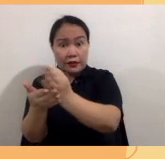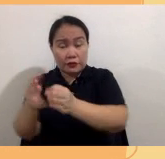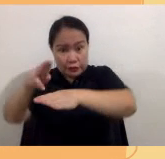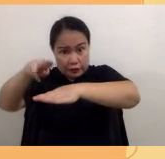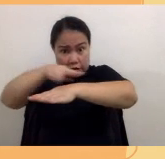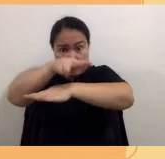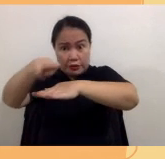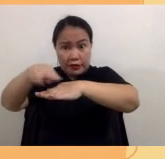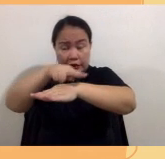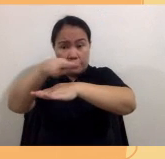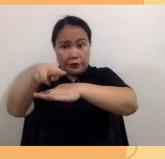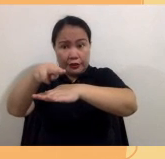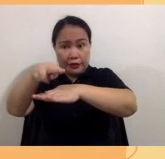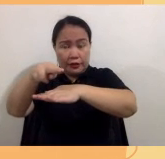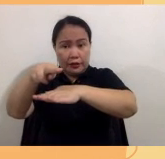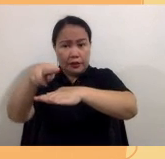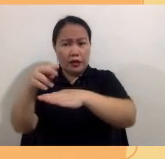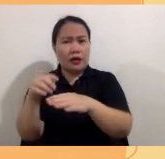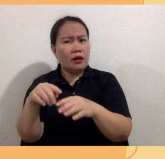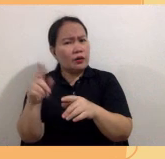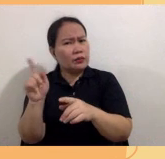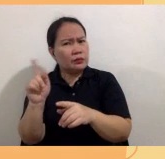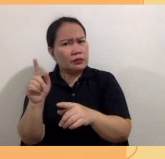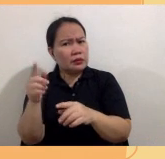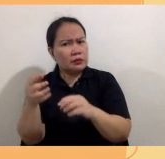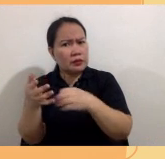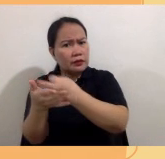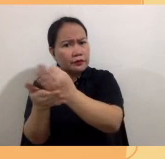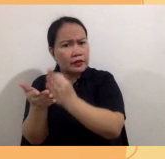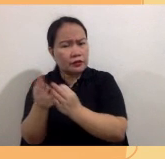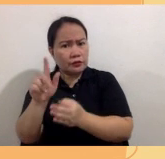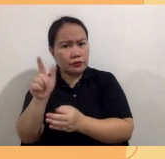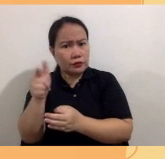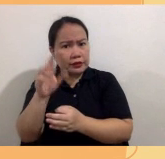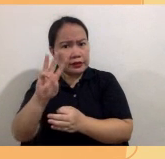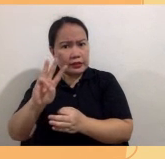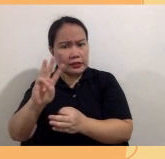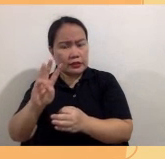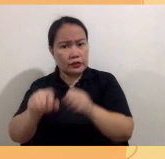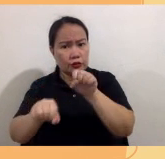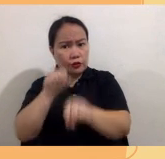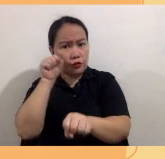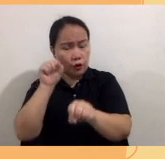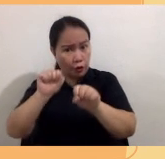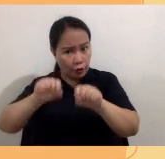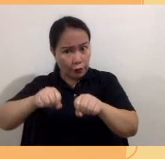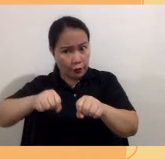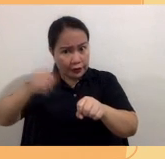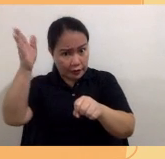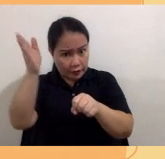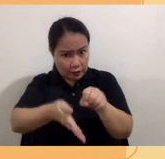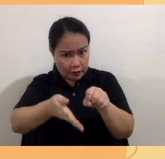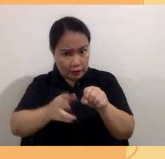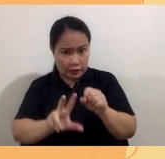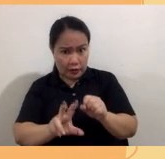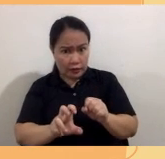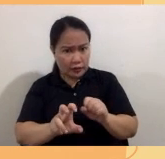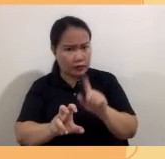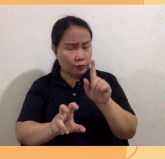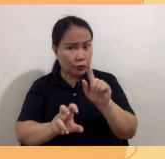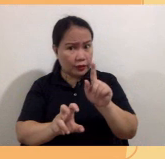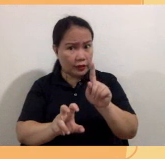the numerator. So, ano ba ang pwede nating gamitin or yung factor